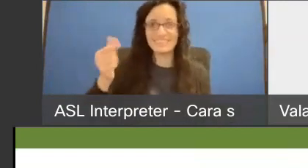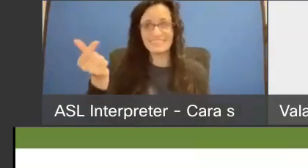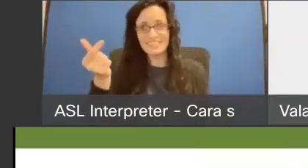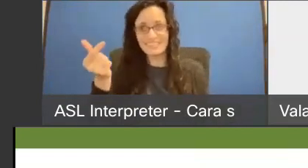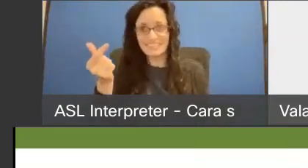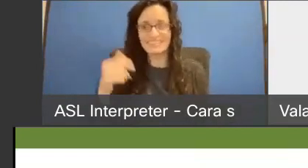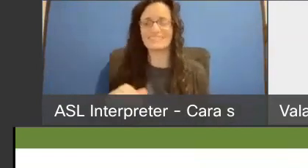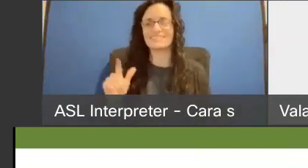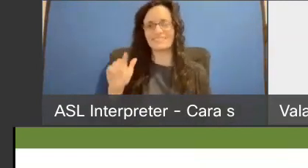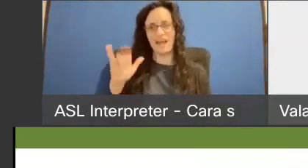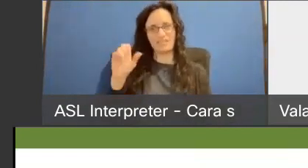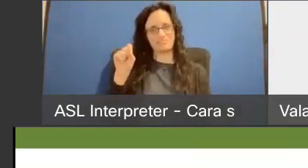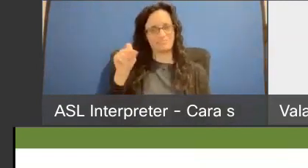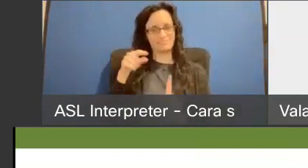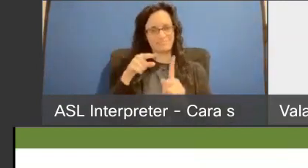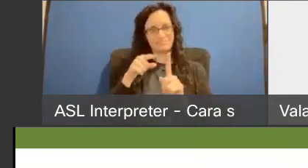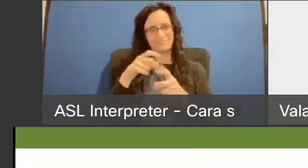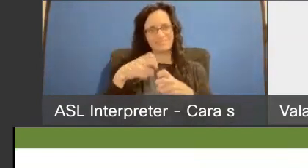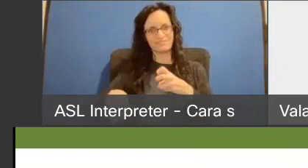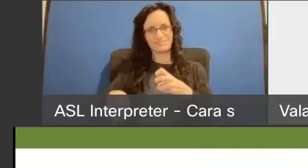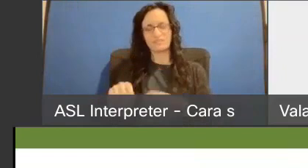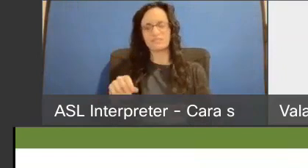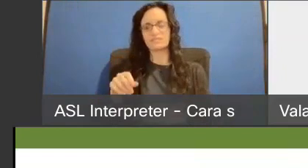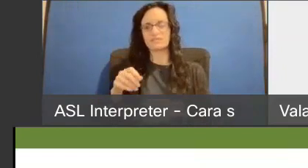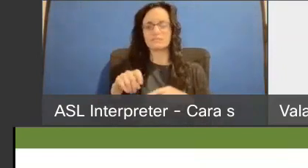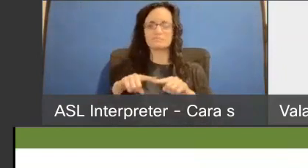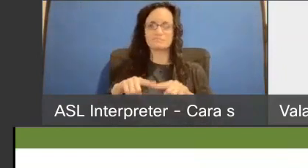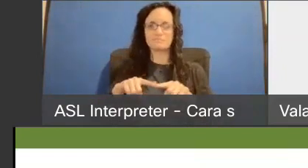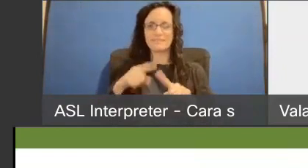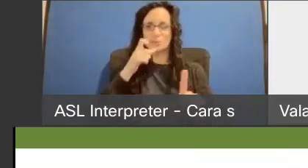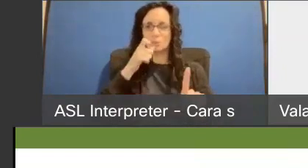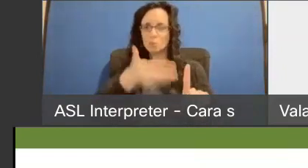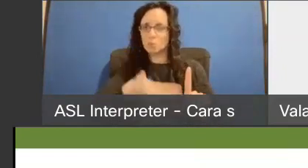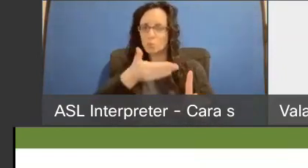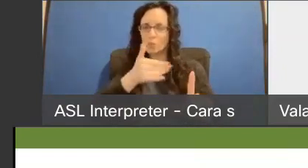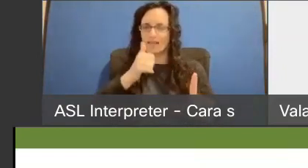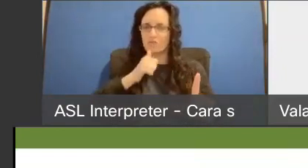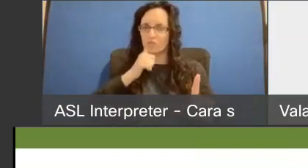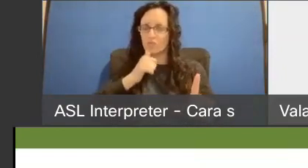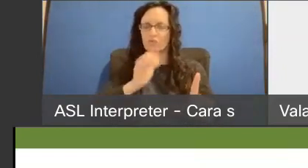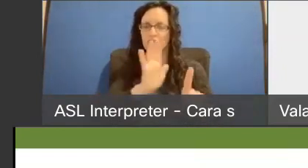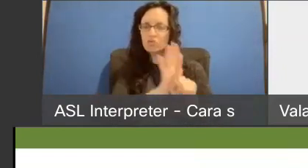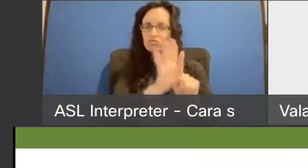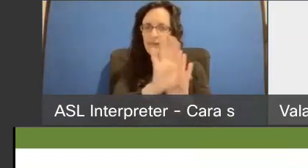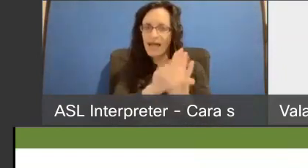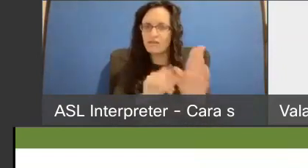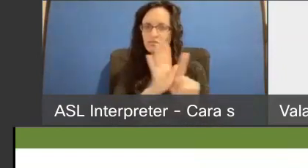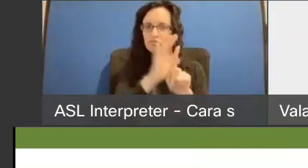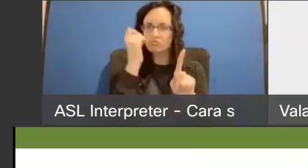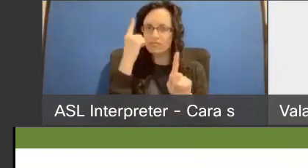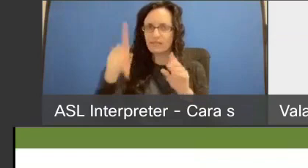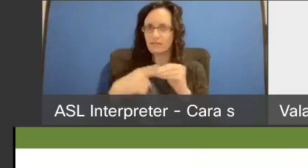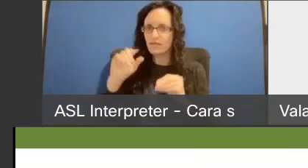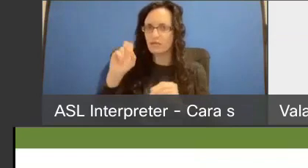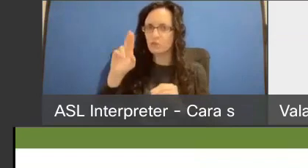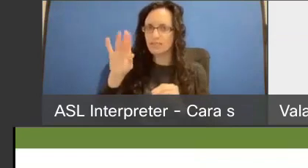This one's hard. Now, and again, this depends on who this person is and what her background and her understanding is. For most